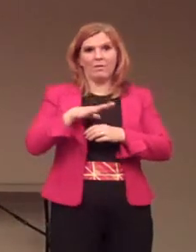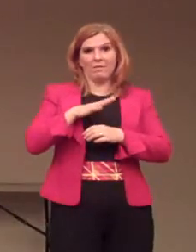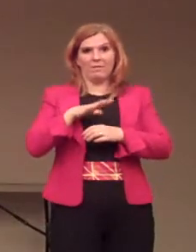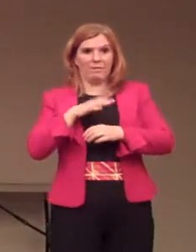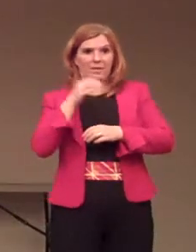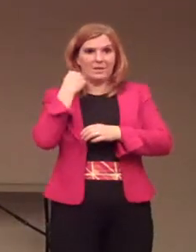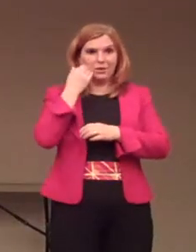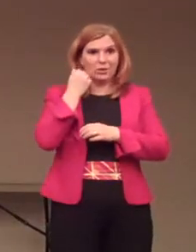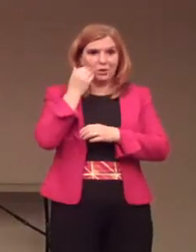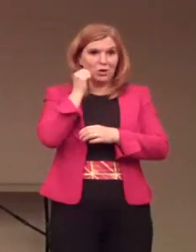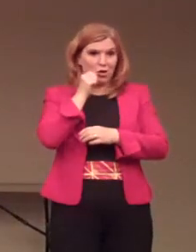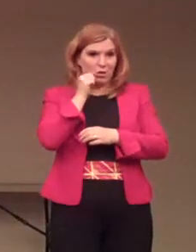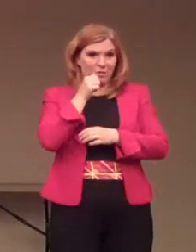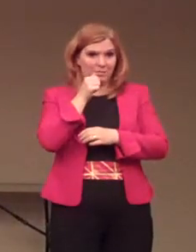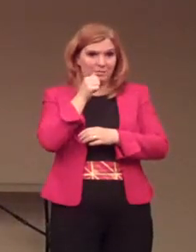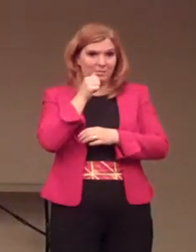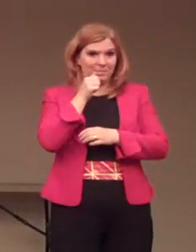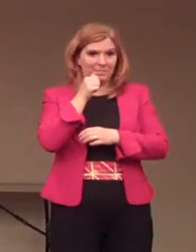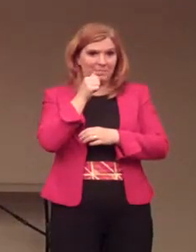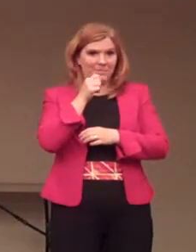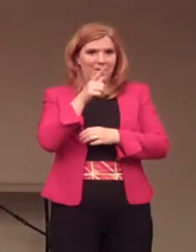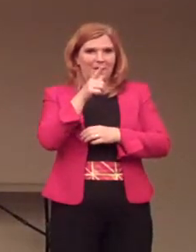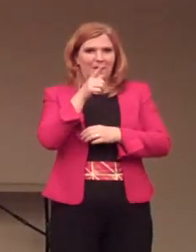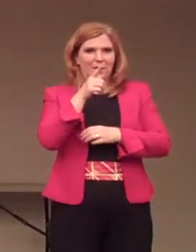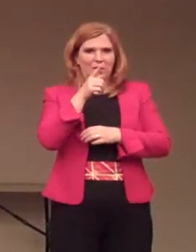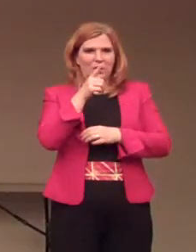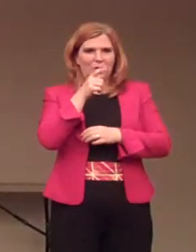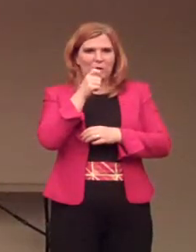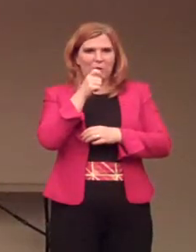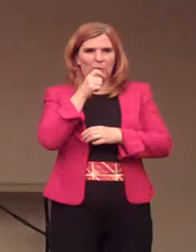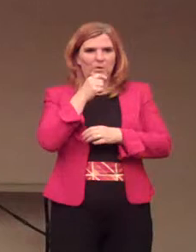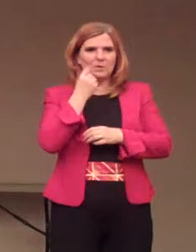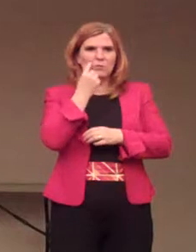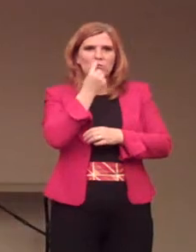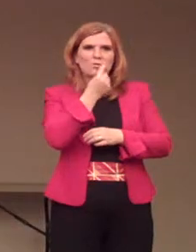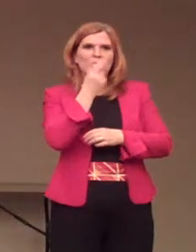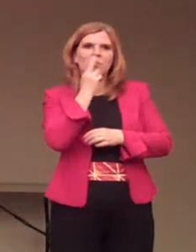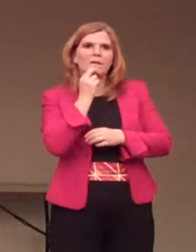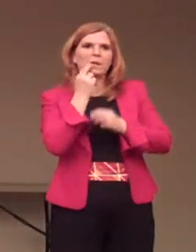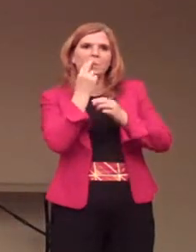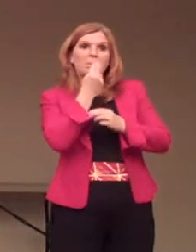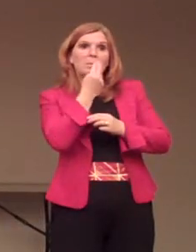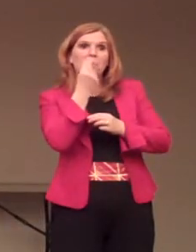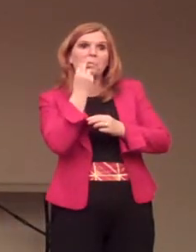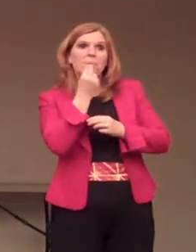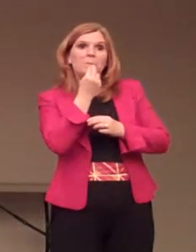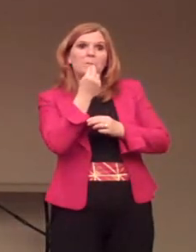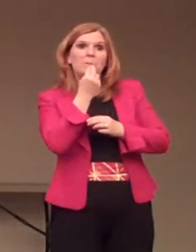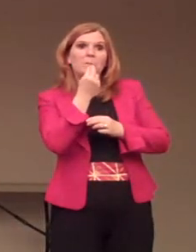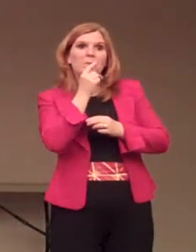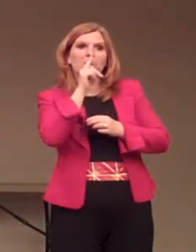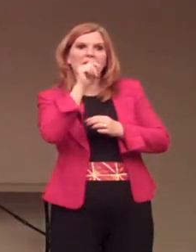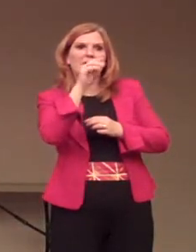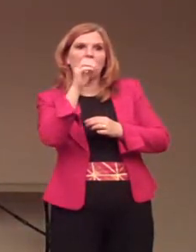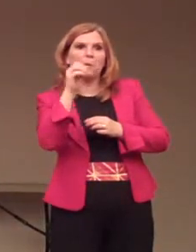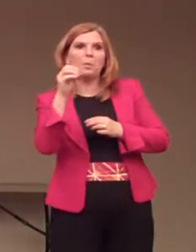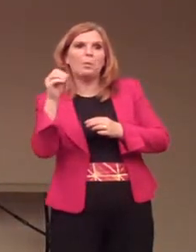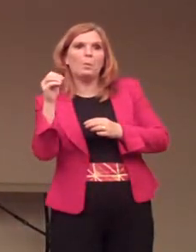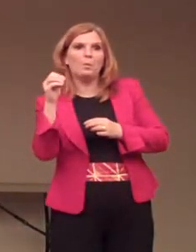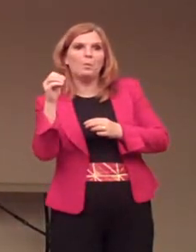girls who purse two red lips and it's